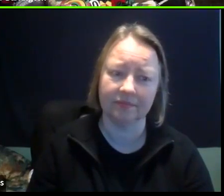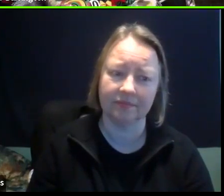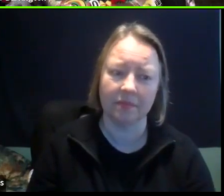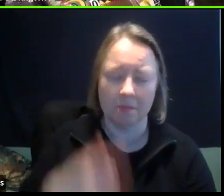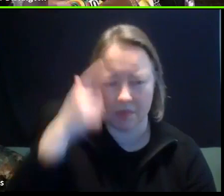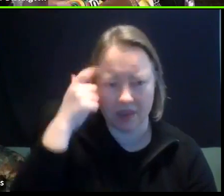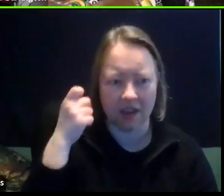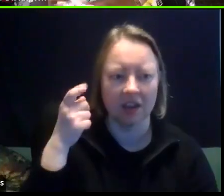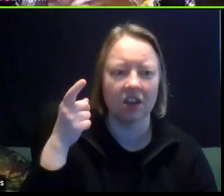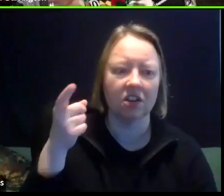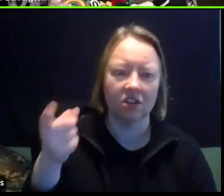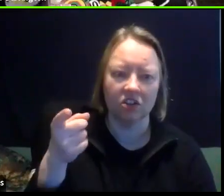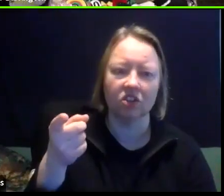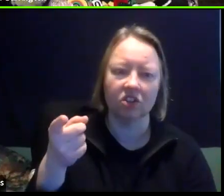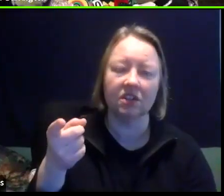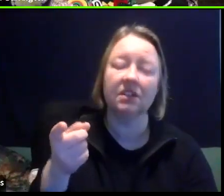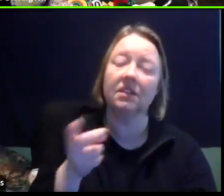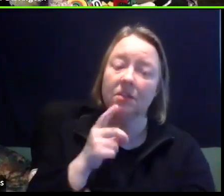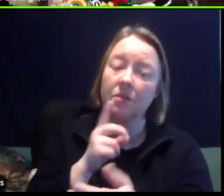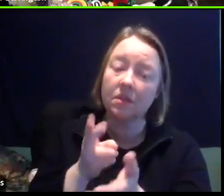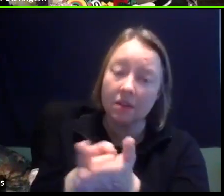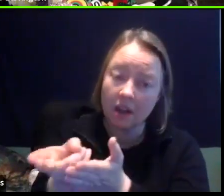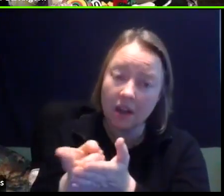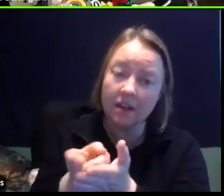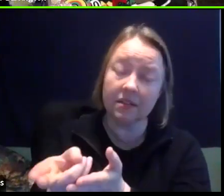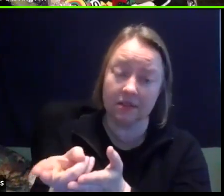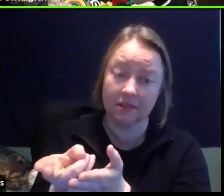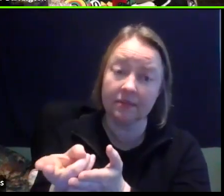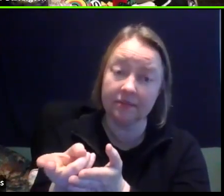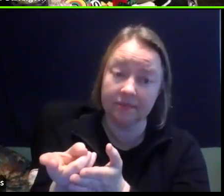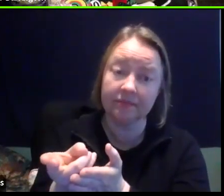Because she spoke a truth, and